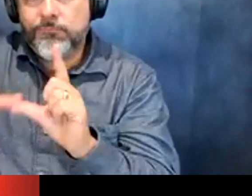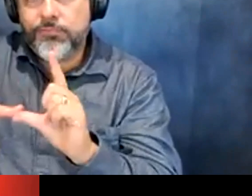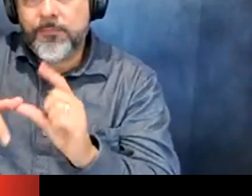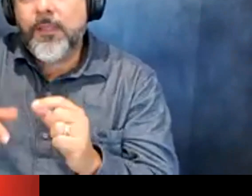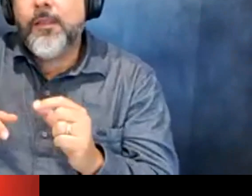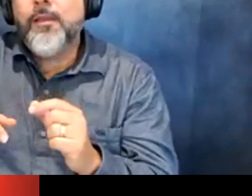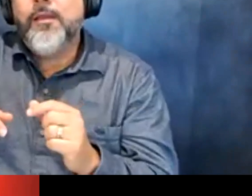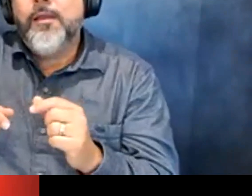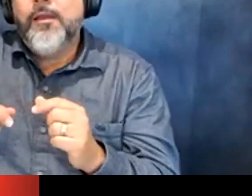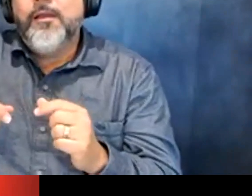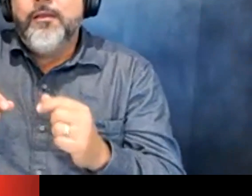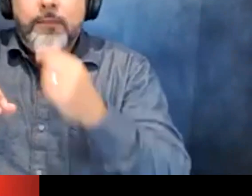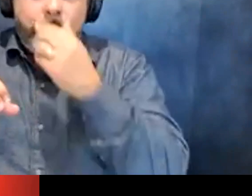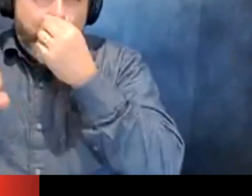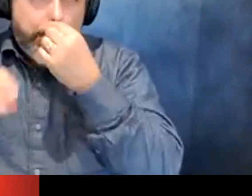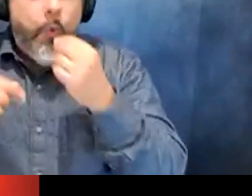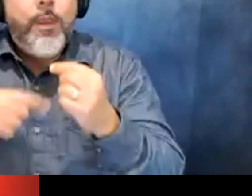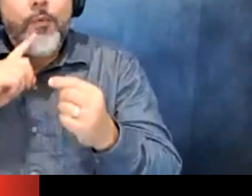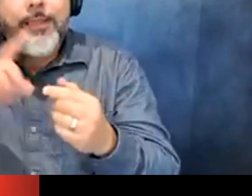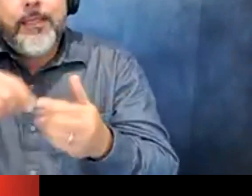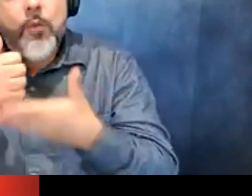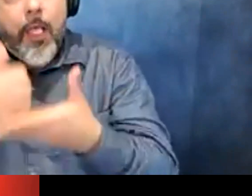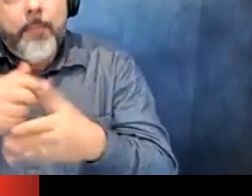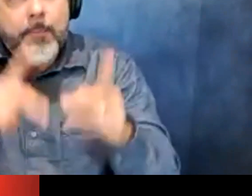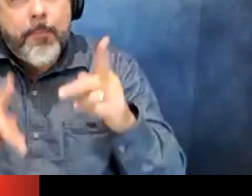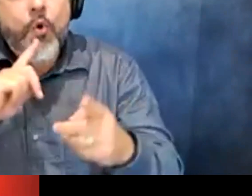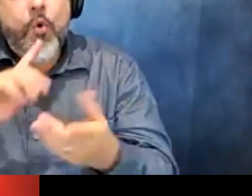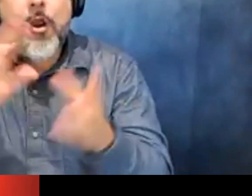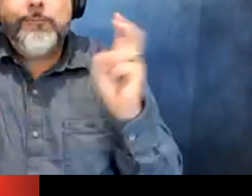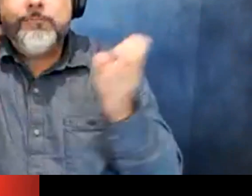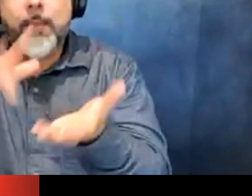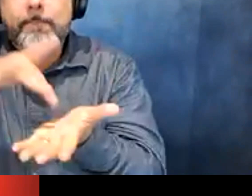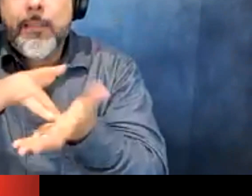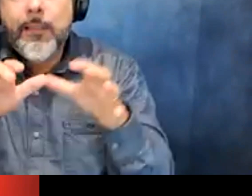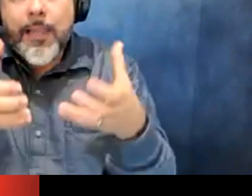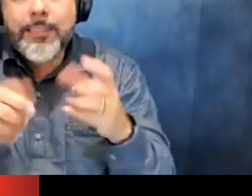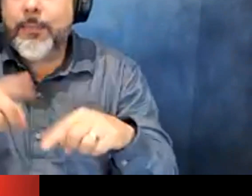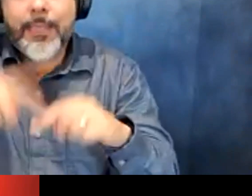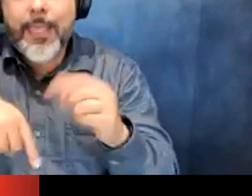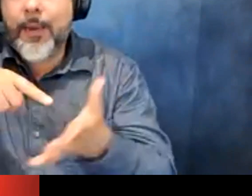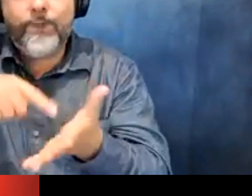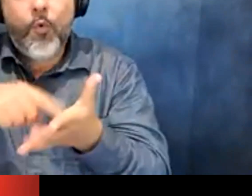sphere in terms of really helping people who are middle class and can't afford to live in their communities either.